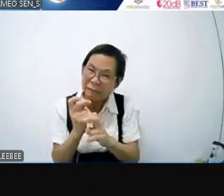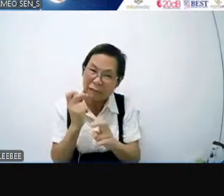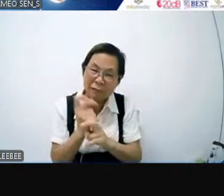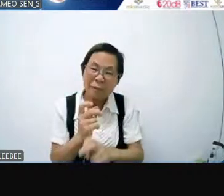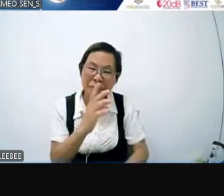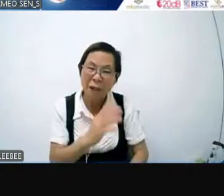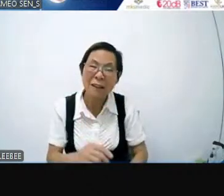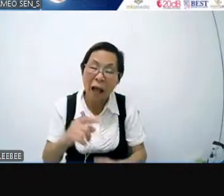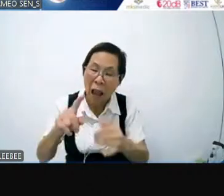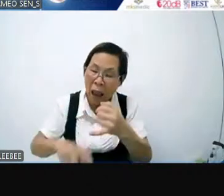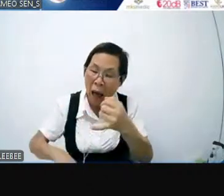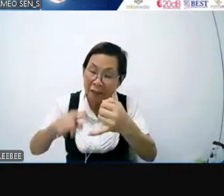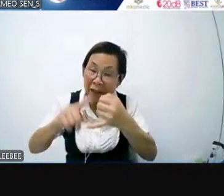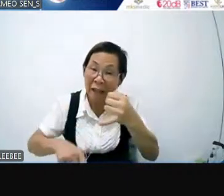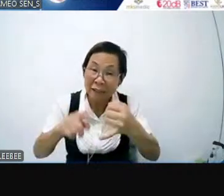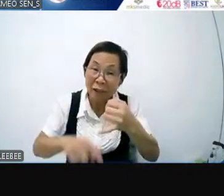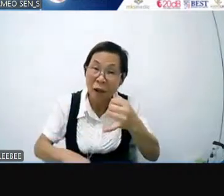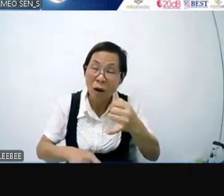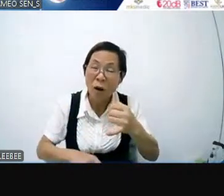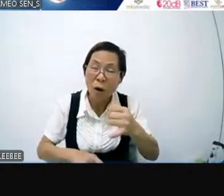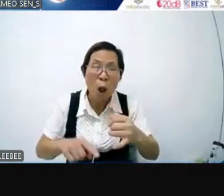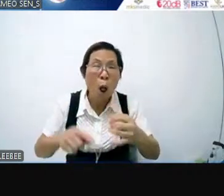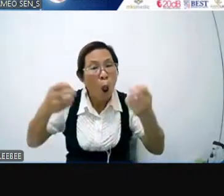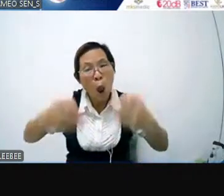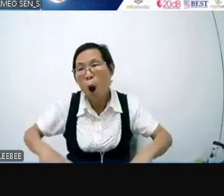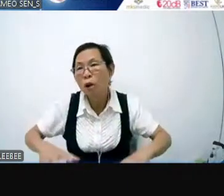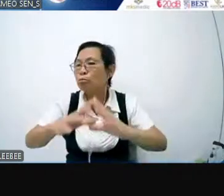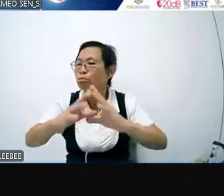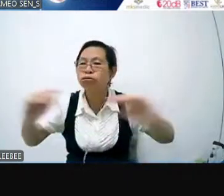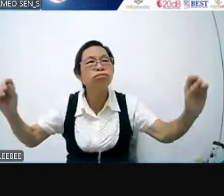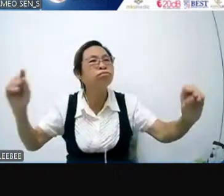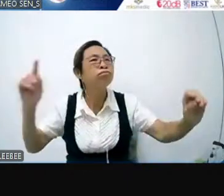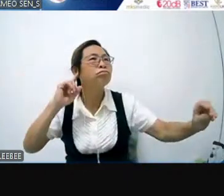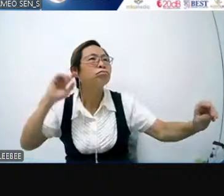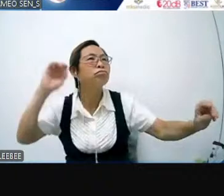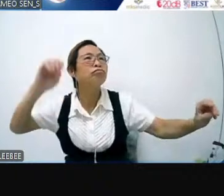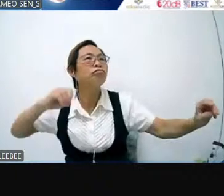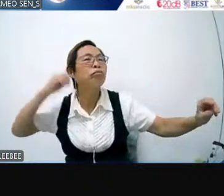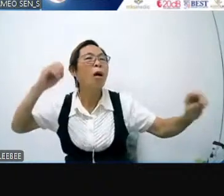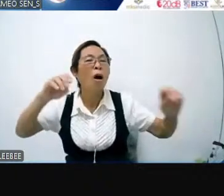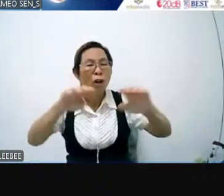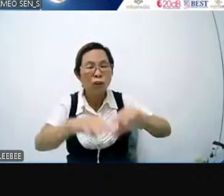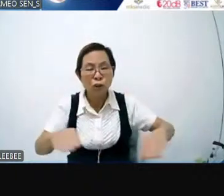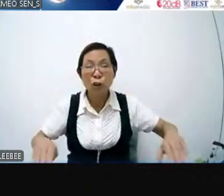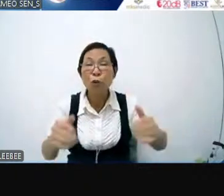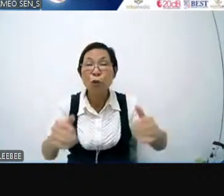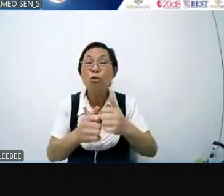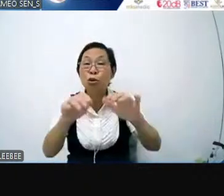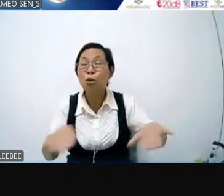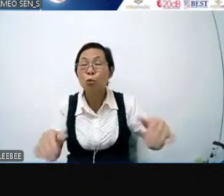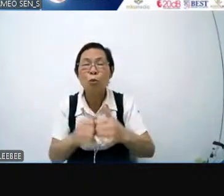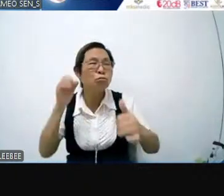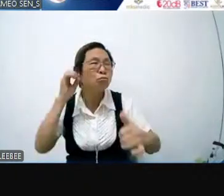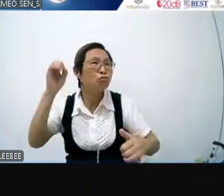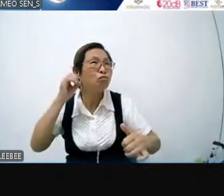So the last one will be profound loss. For children with profound loss, they're unable to hear